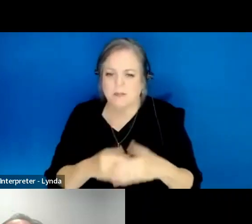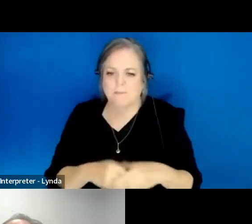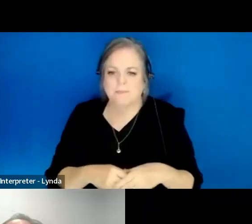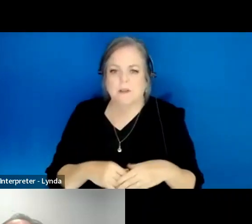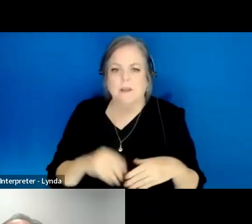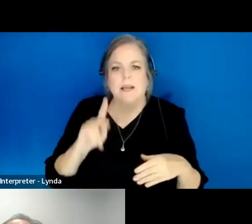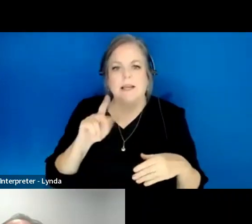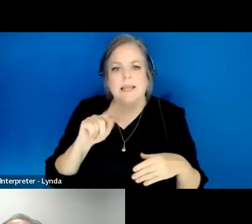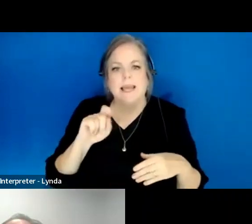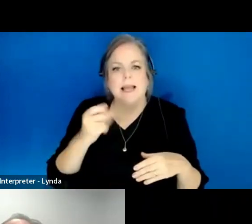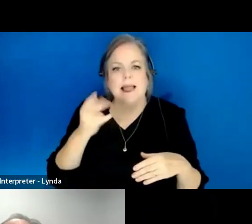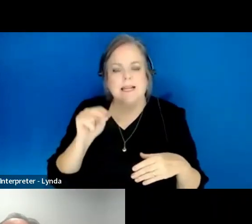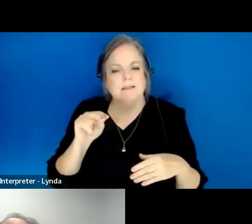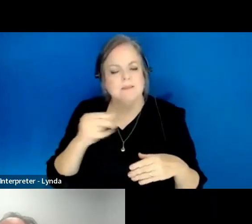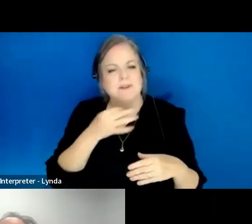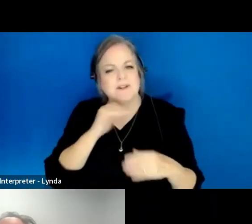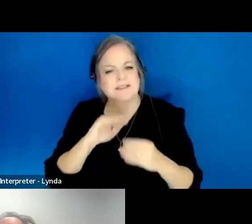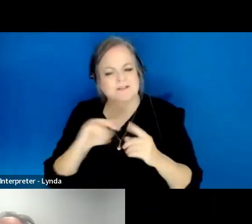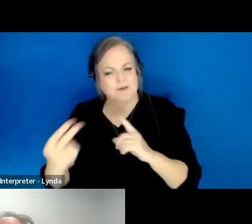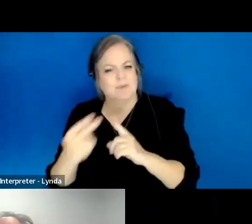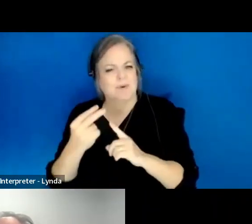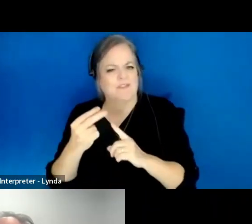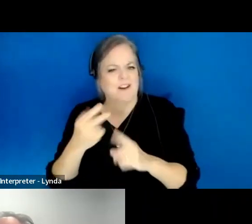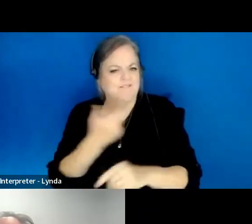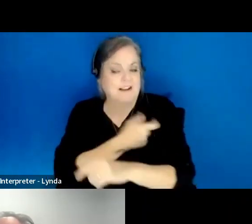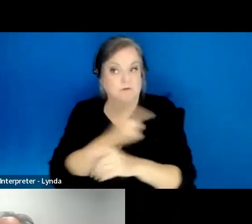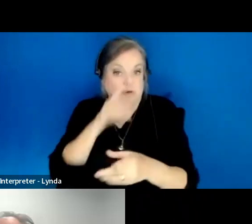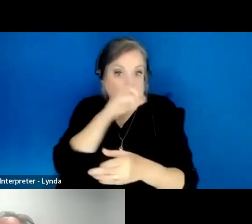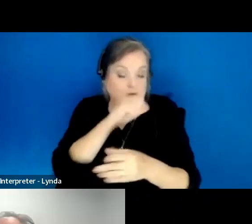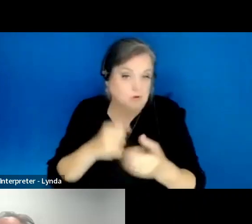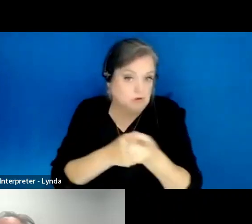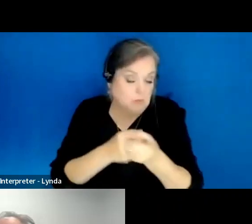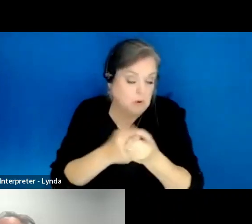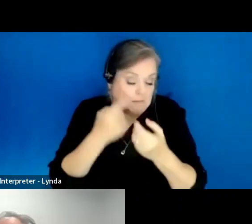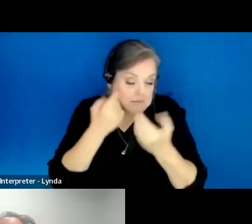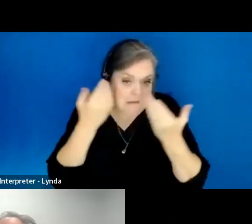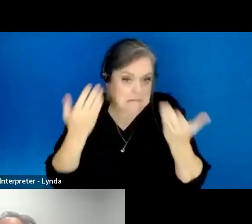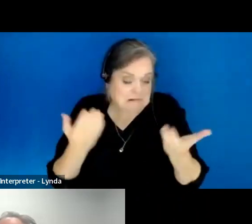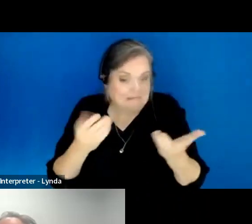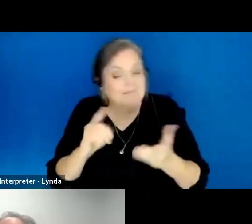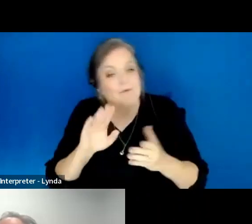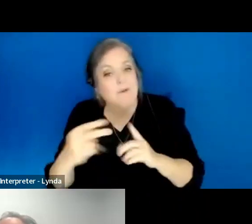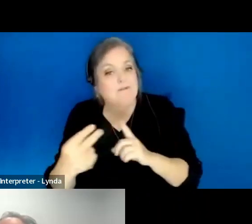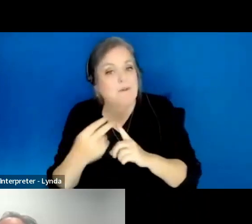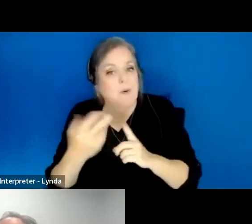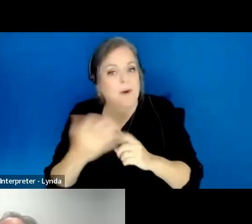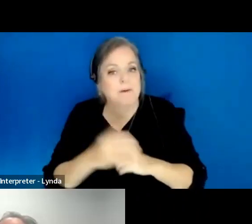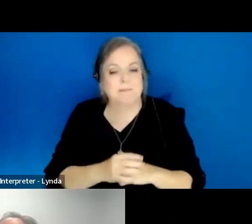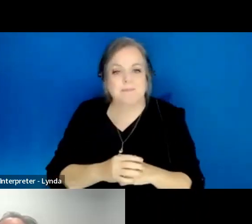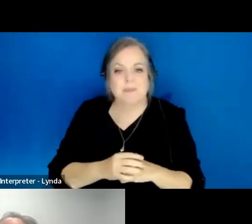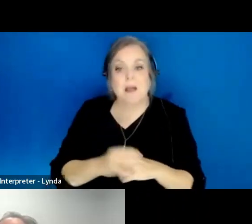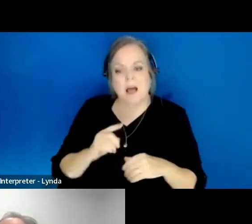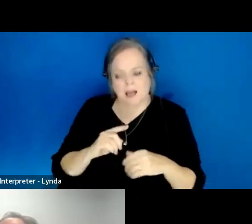Caitlin, I'd be curious about your viewpoint on vaccines. The assumption is, yeah, you're all for it, but I don't know. I'd like to hear your viewpoint. I